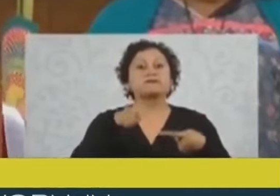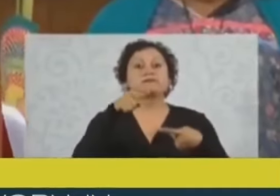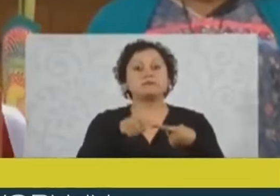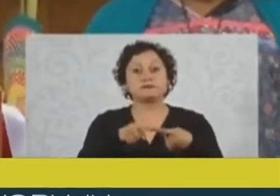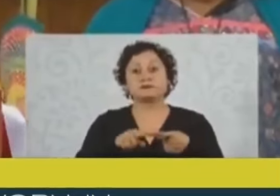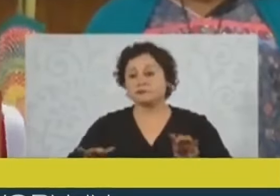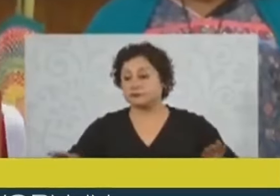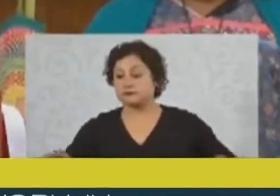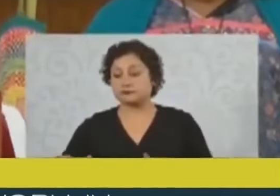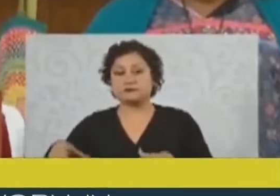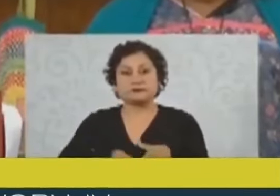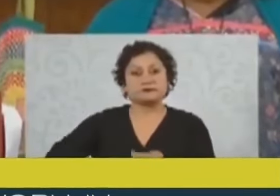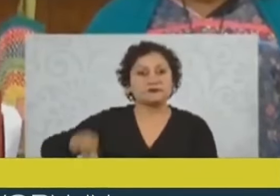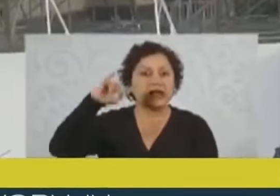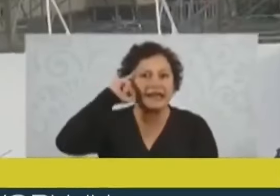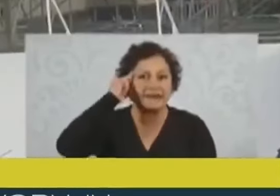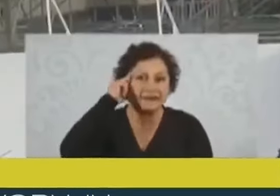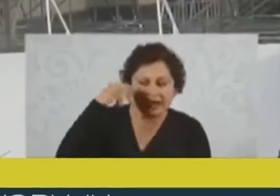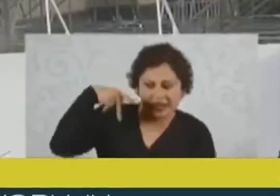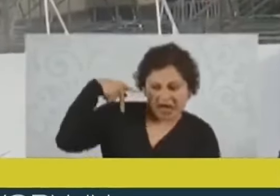that nourishes up to